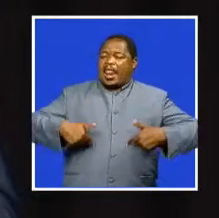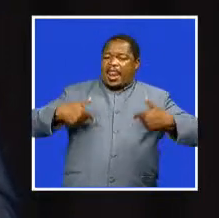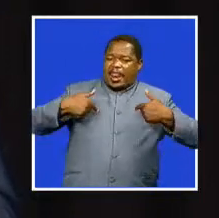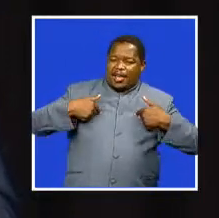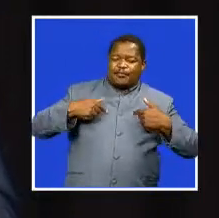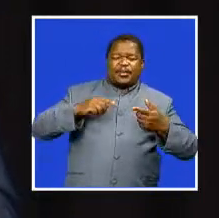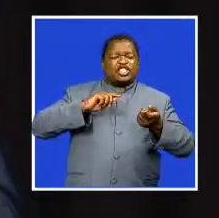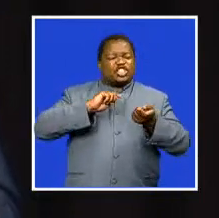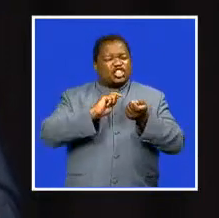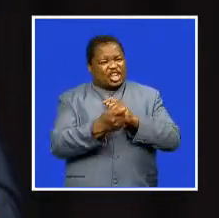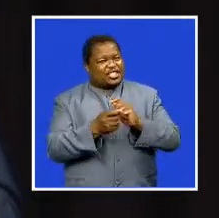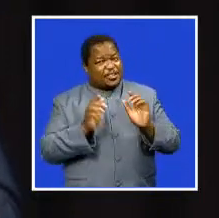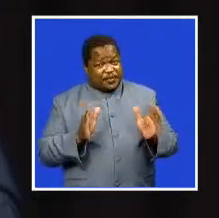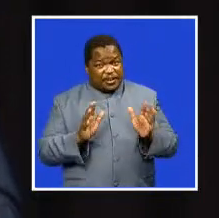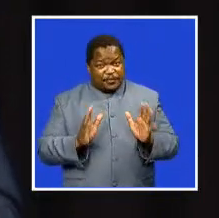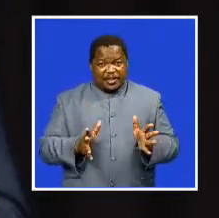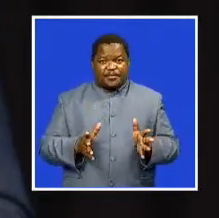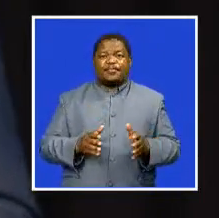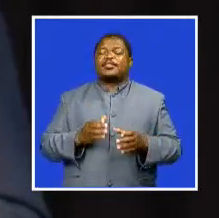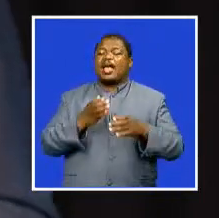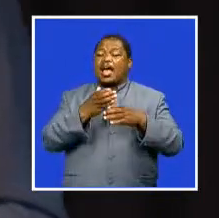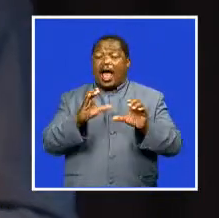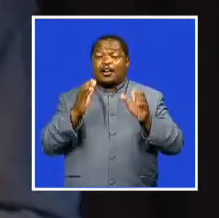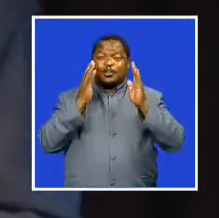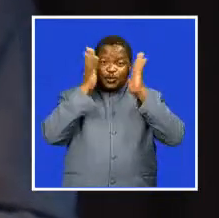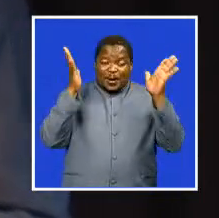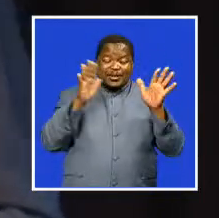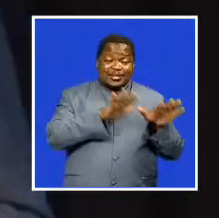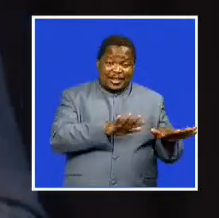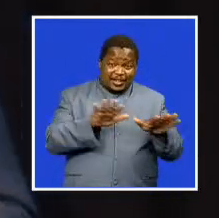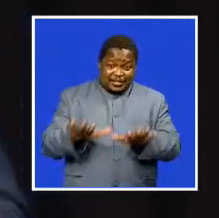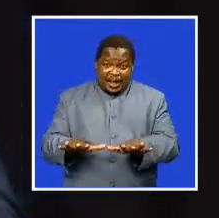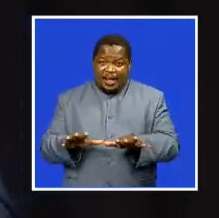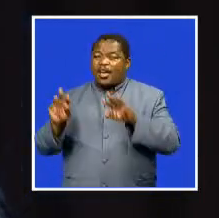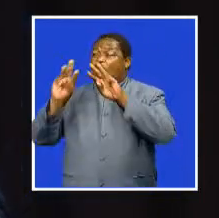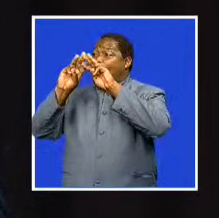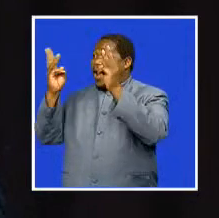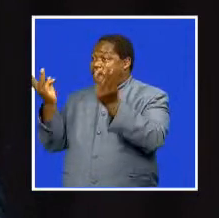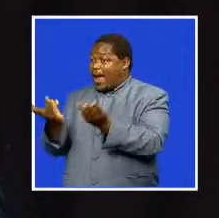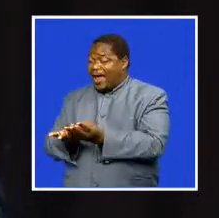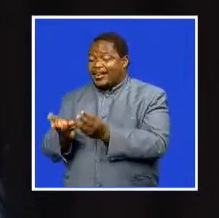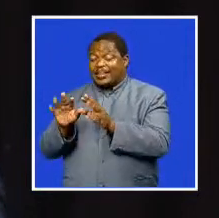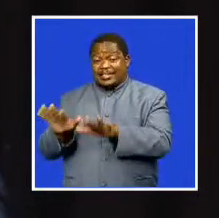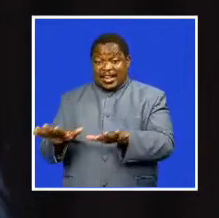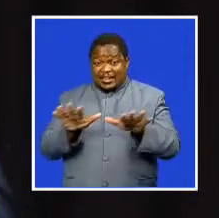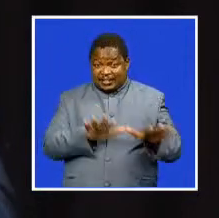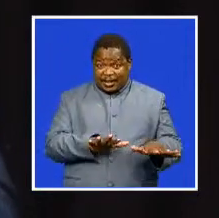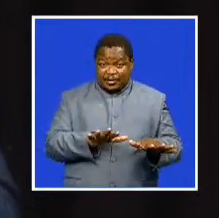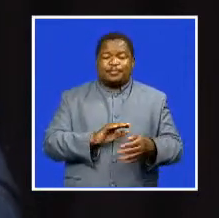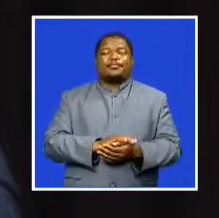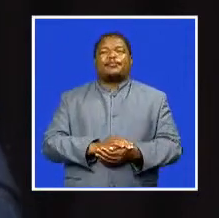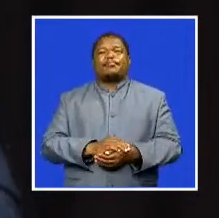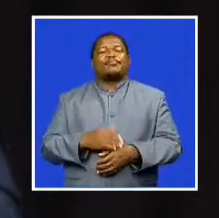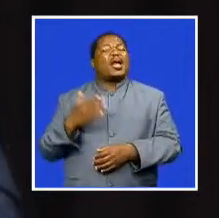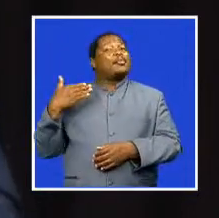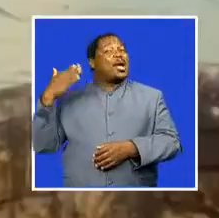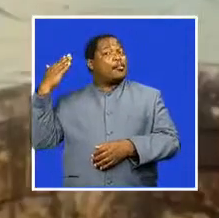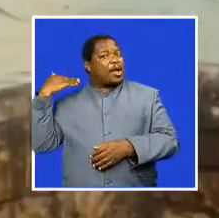it. While no one and nothing could have prepared us for this calamity, we can